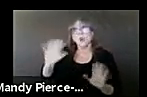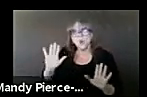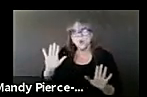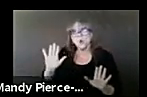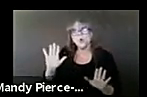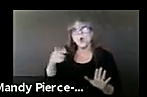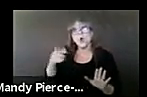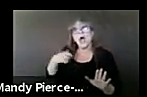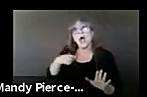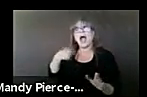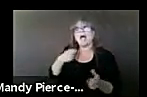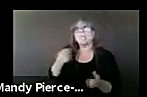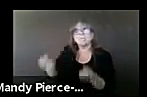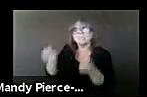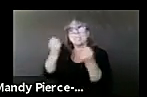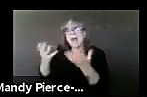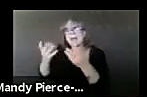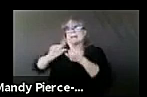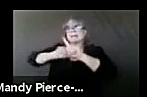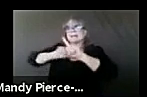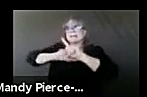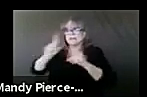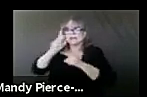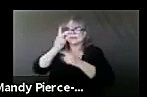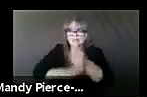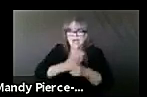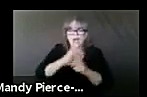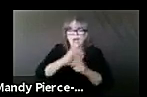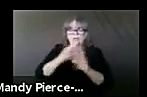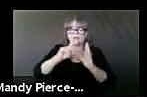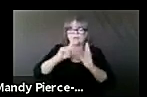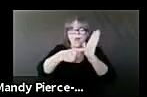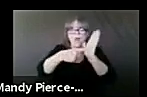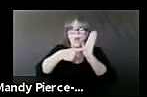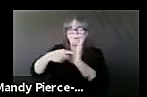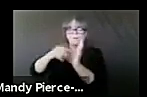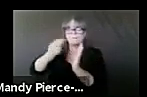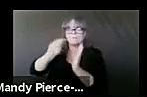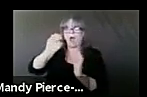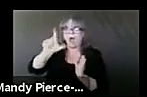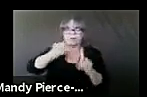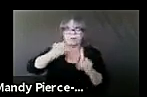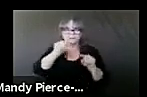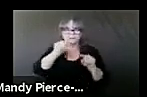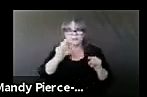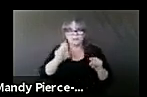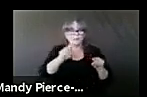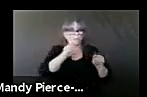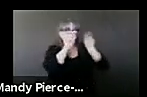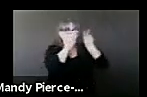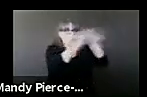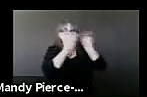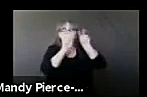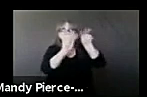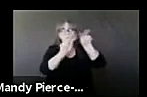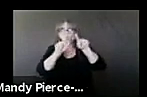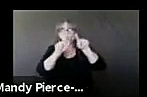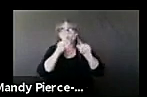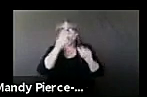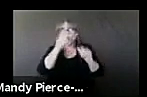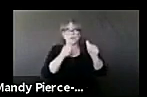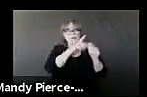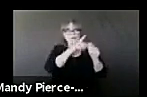and considering as we're doing planning here in the state. But as I said previously, we really think it's probably best to use a model that is